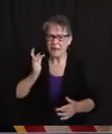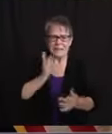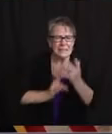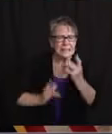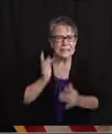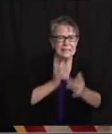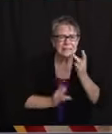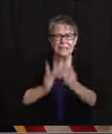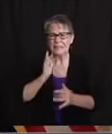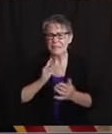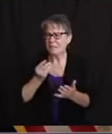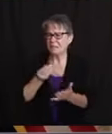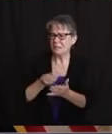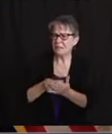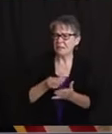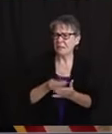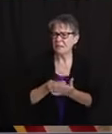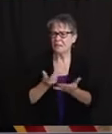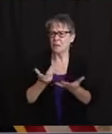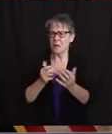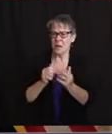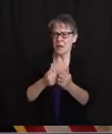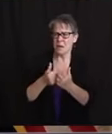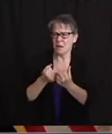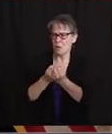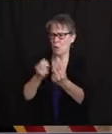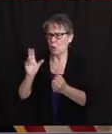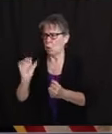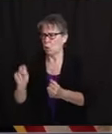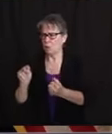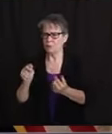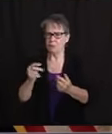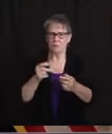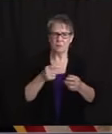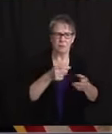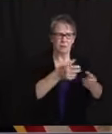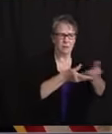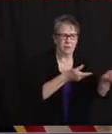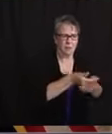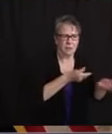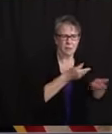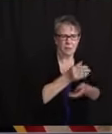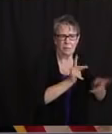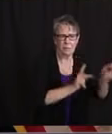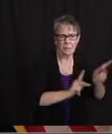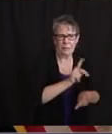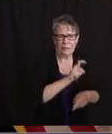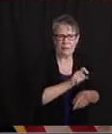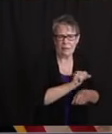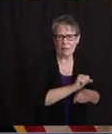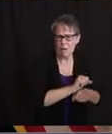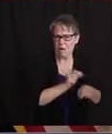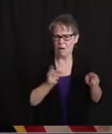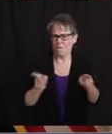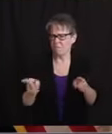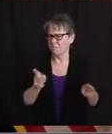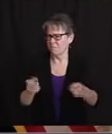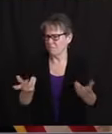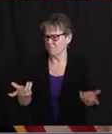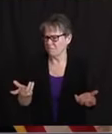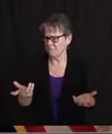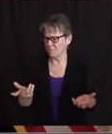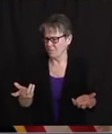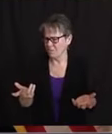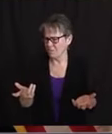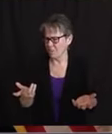in the history of modern recorded history, we were forcing through a toll increase hearing